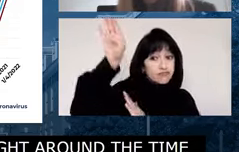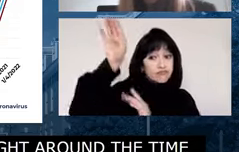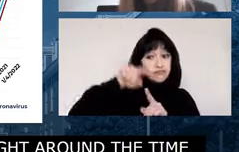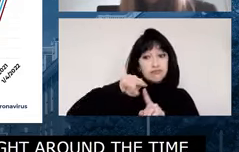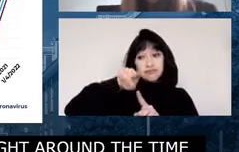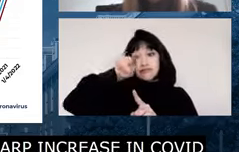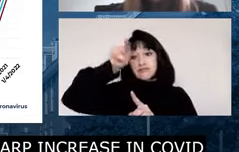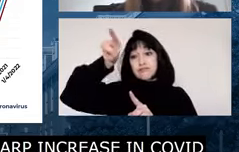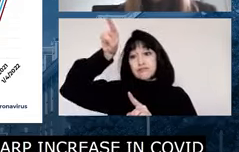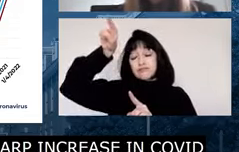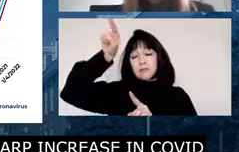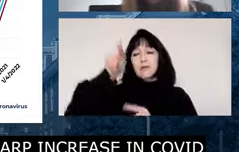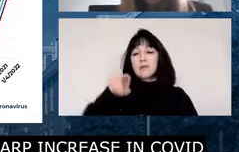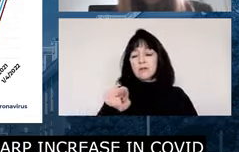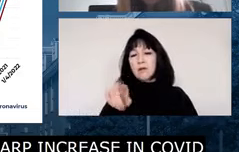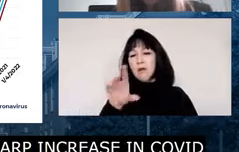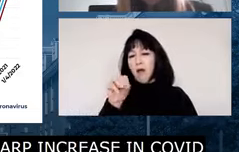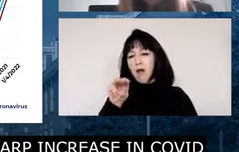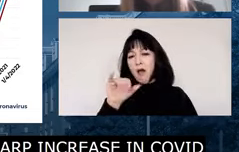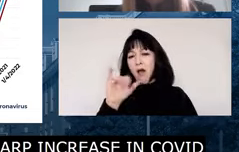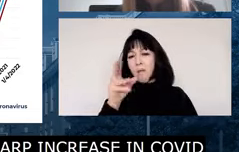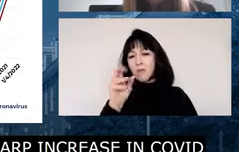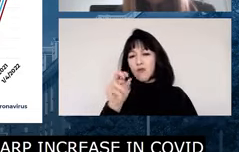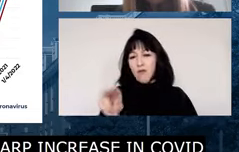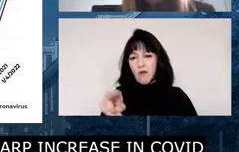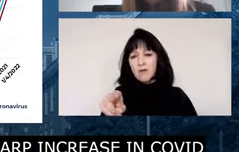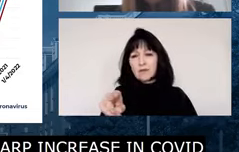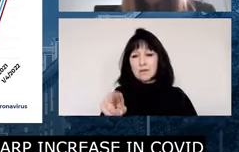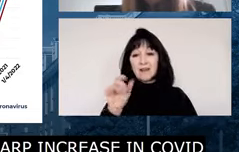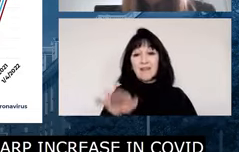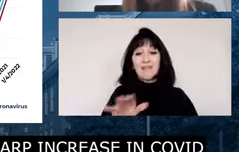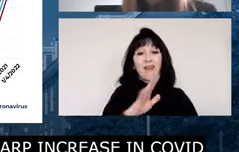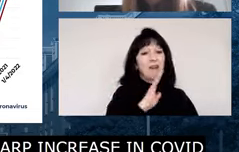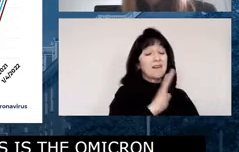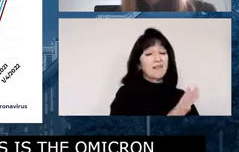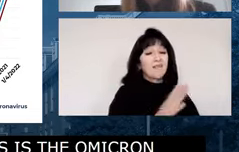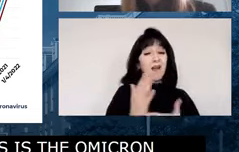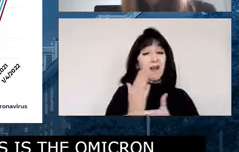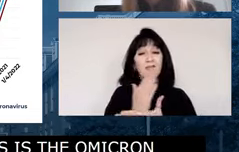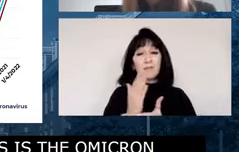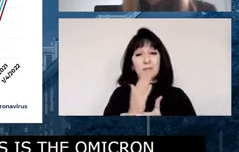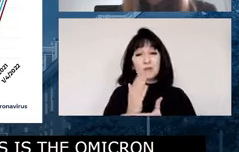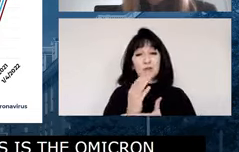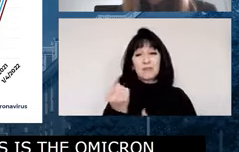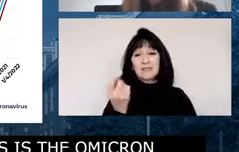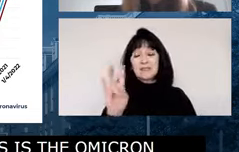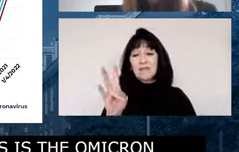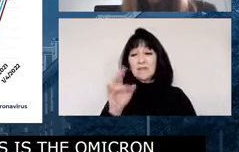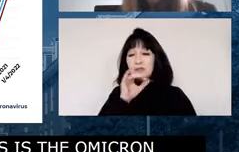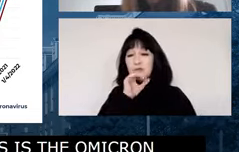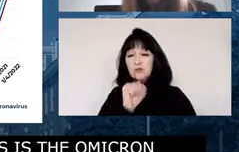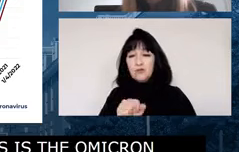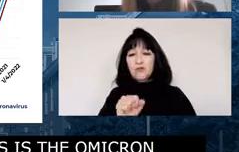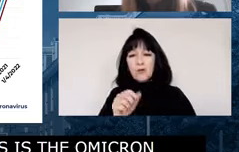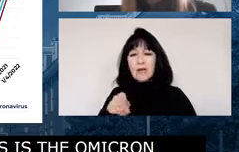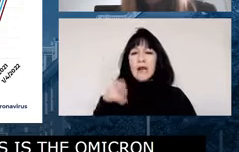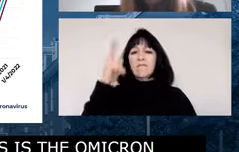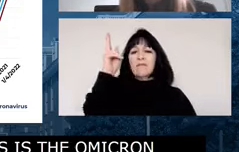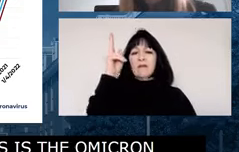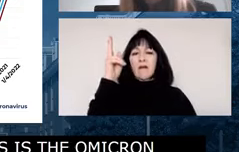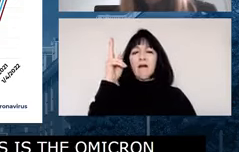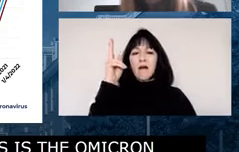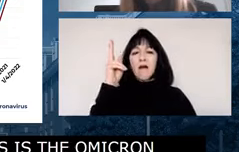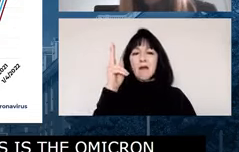in our state, the 5 to 17-year-old age group has the highest case rates in the state. And none of this really is